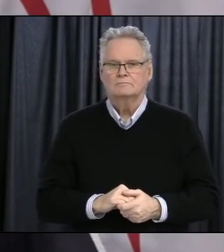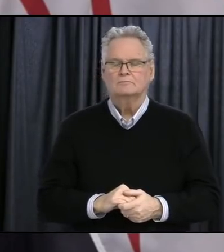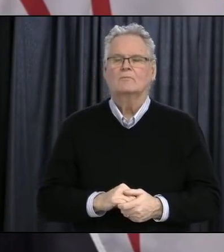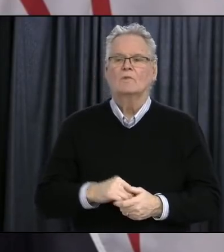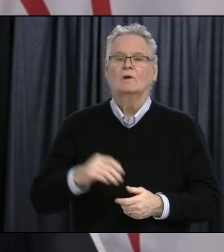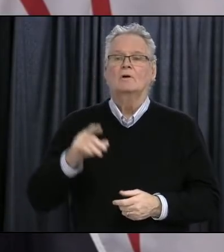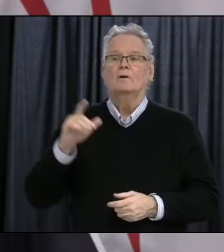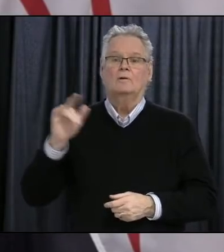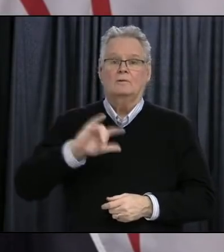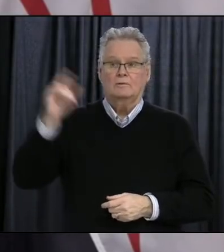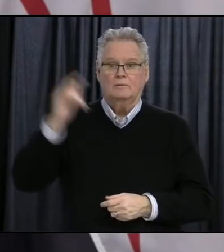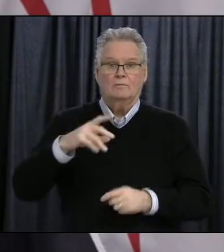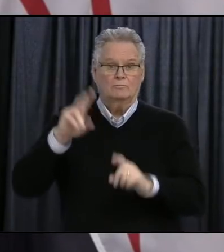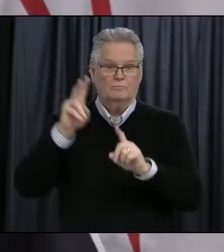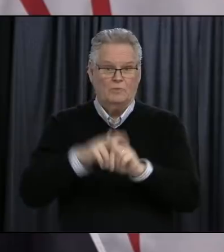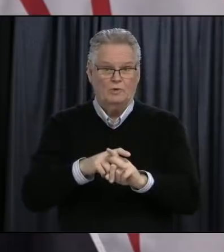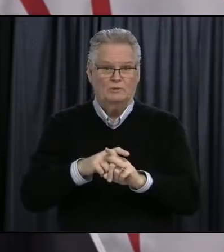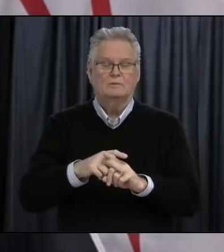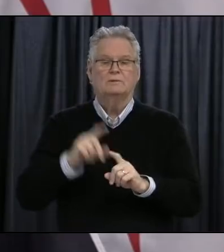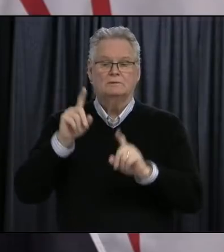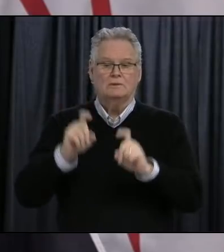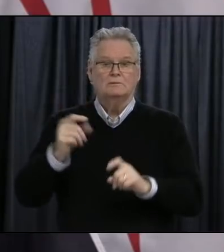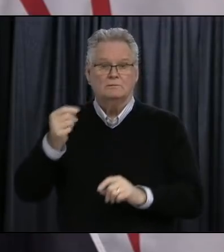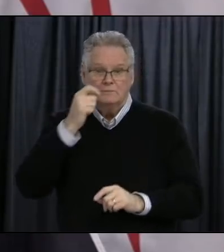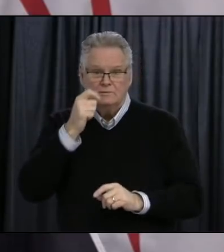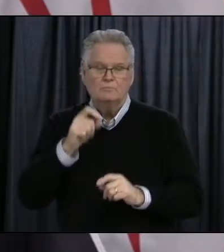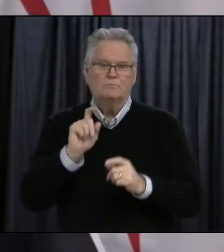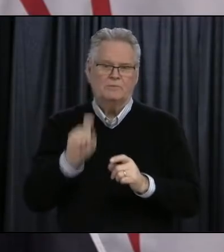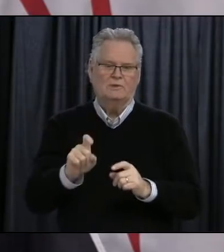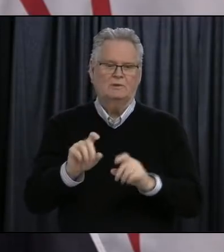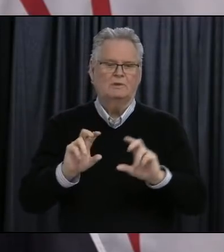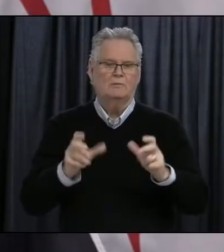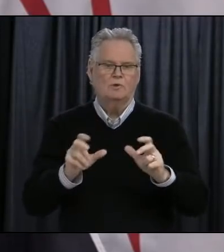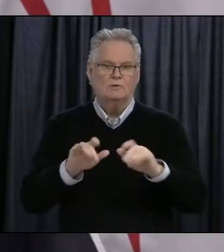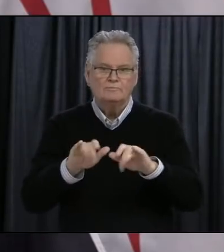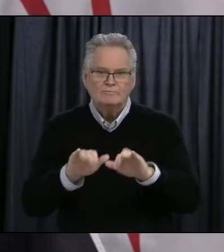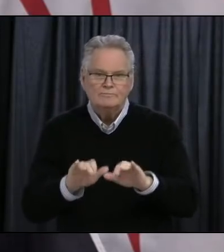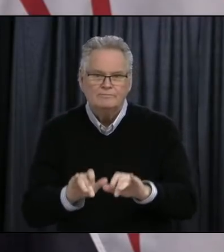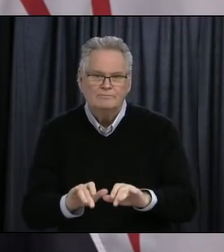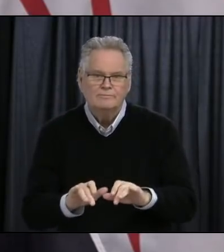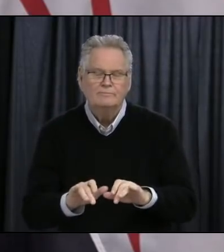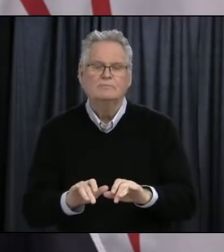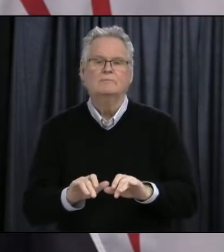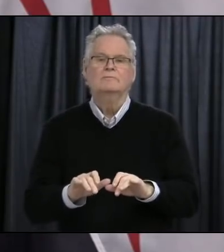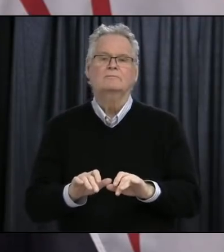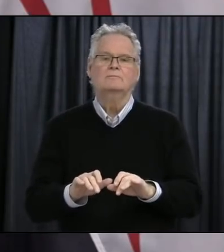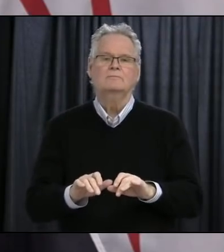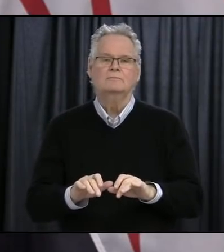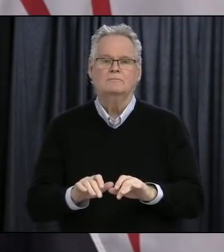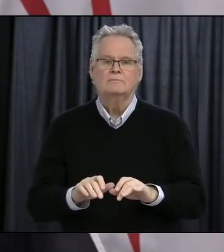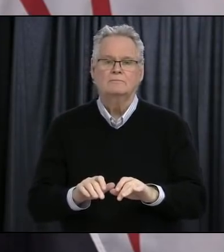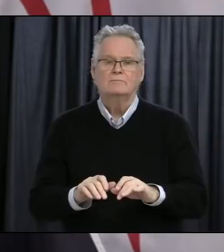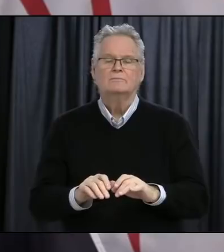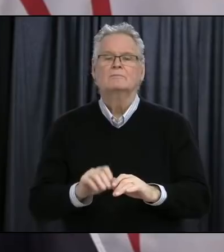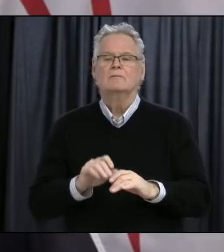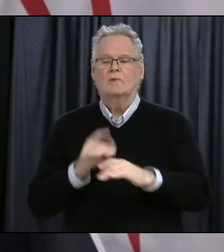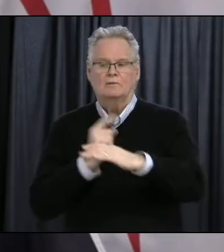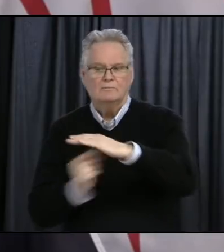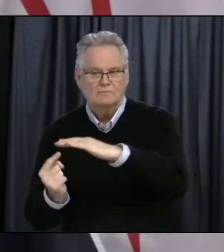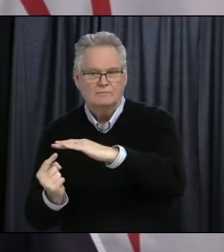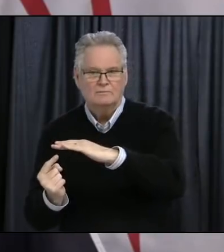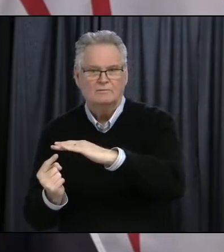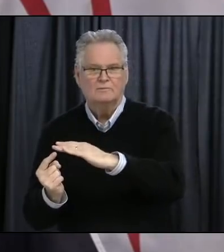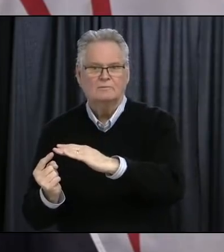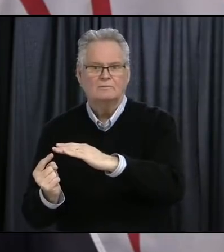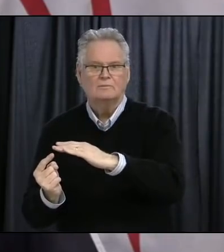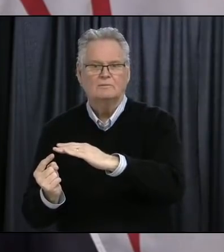While awaiting the results of this first test, the worker should isolate away from family members as much as possible, avoid close contact with family